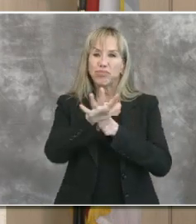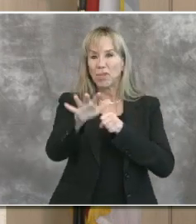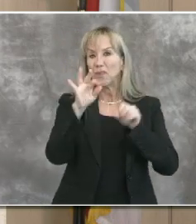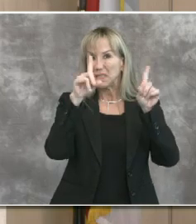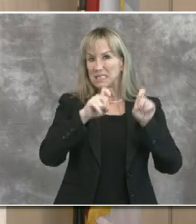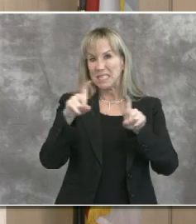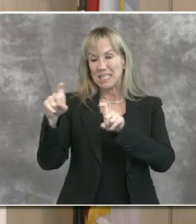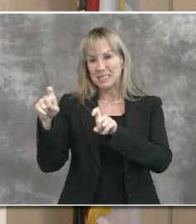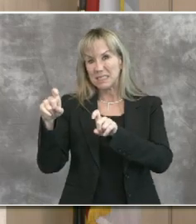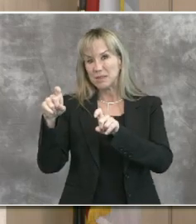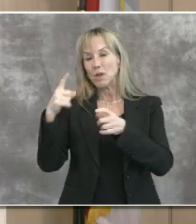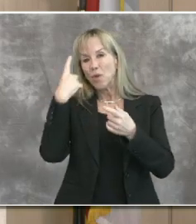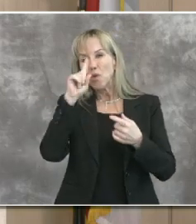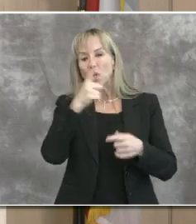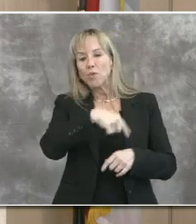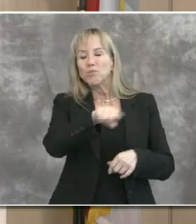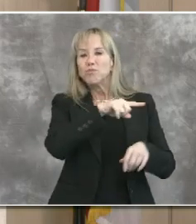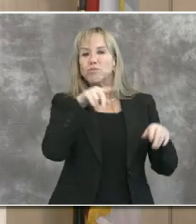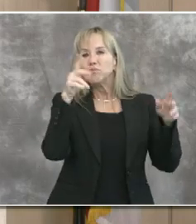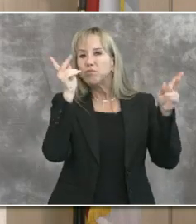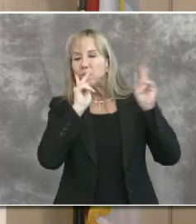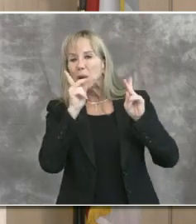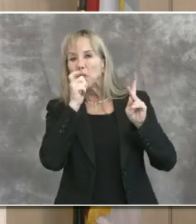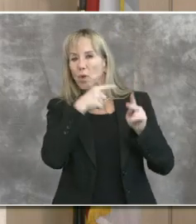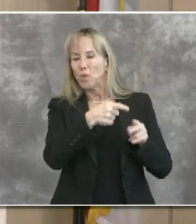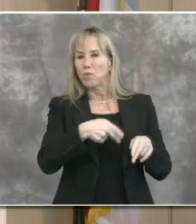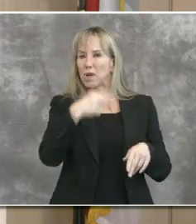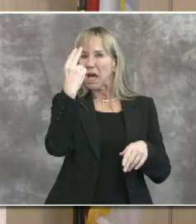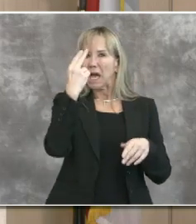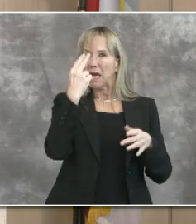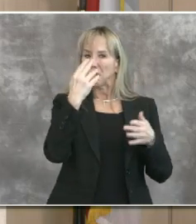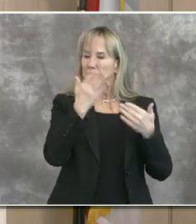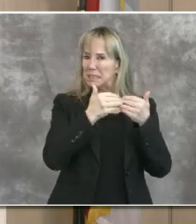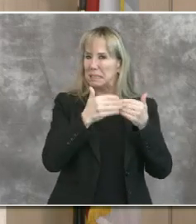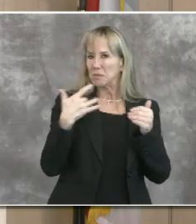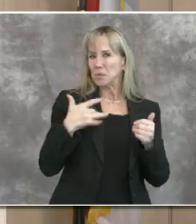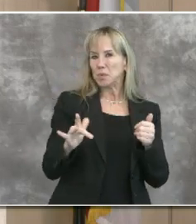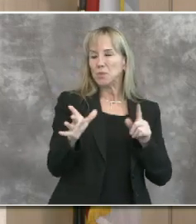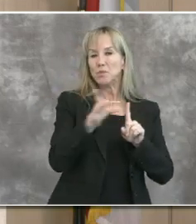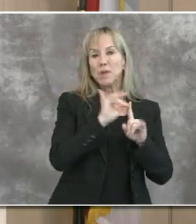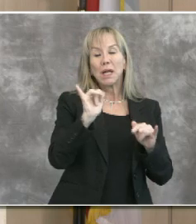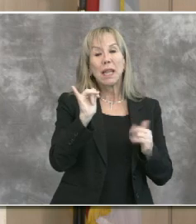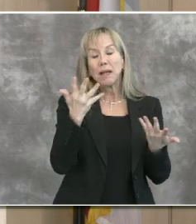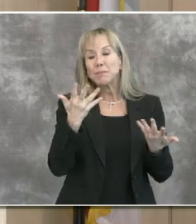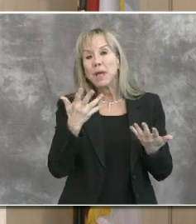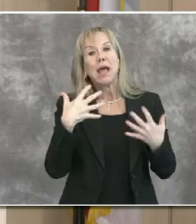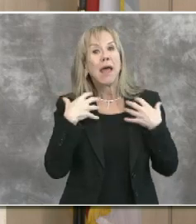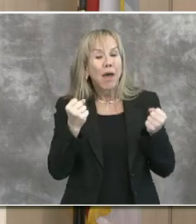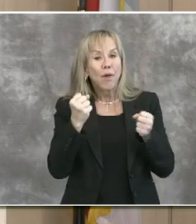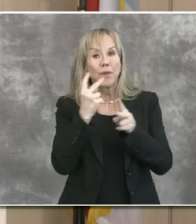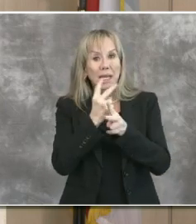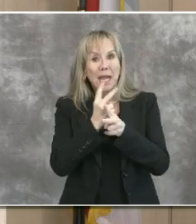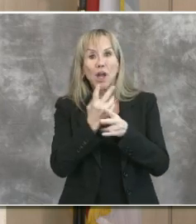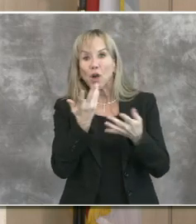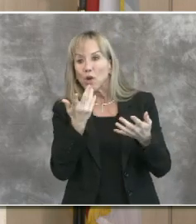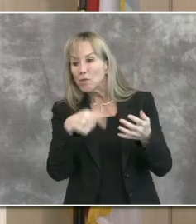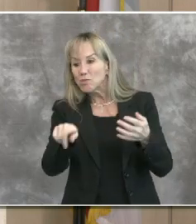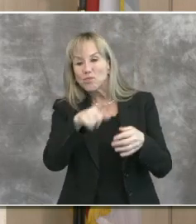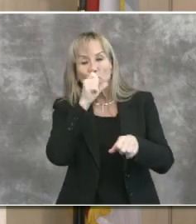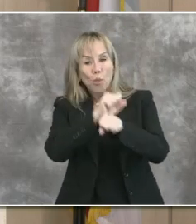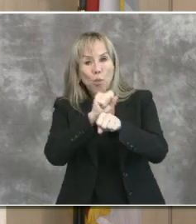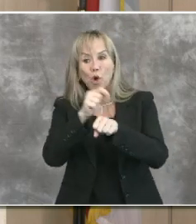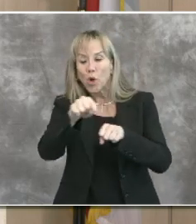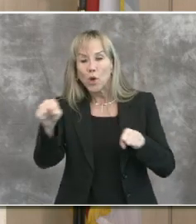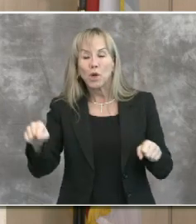for at-risk populations, including healthcare workers, and that plan for a robust testing